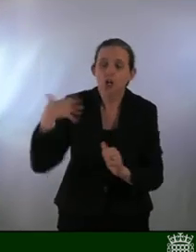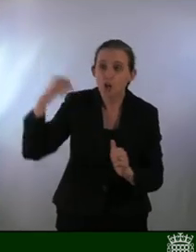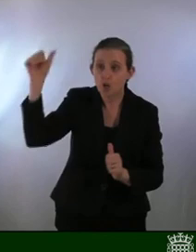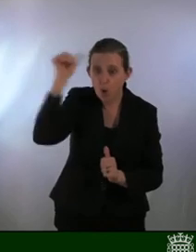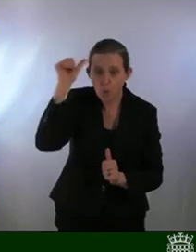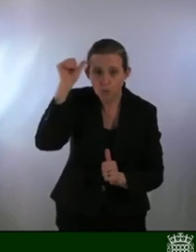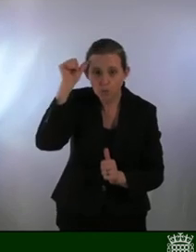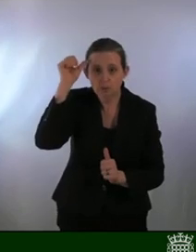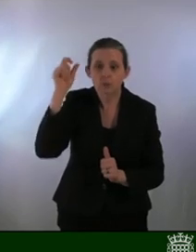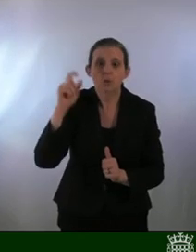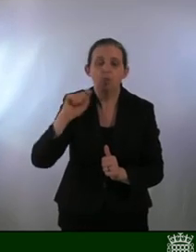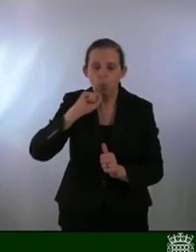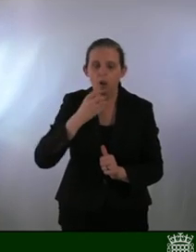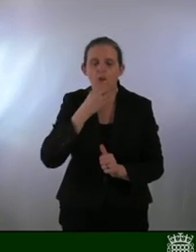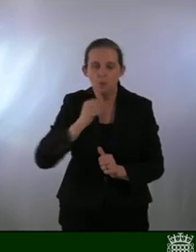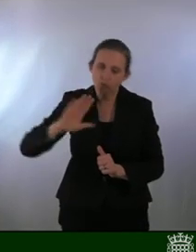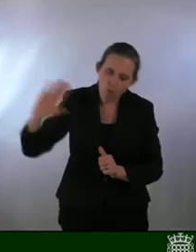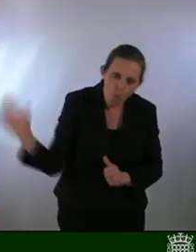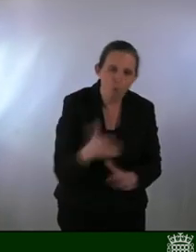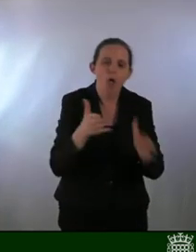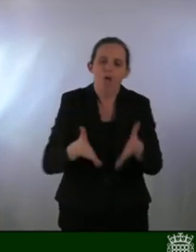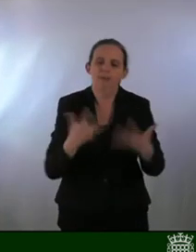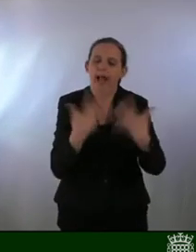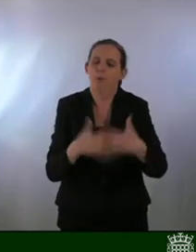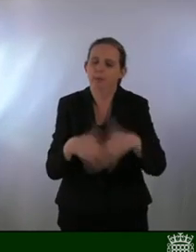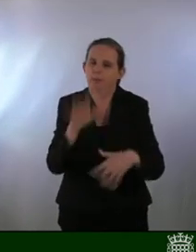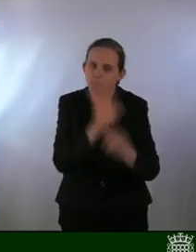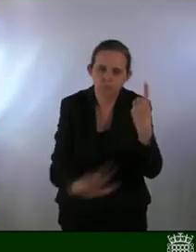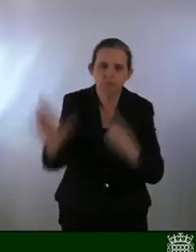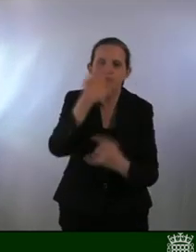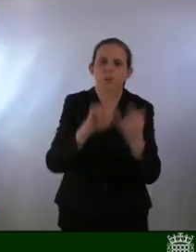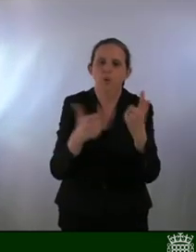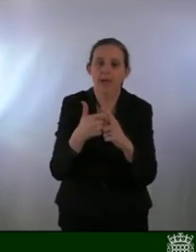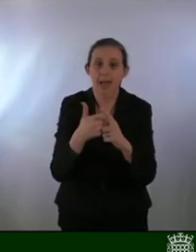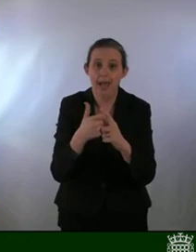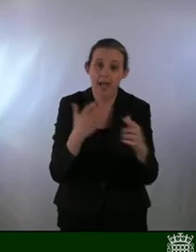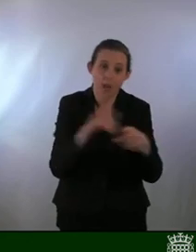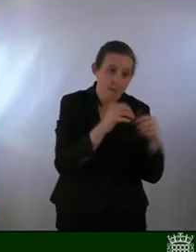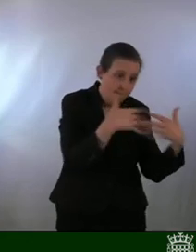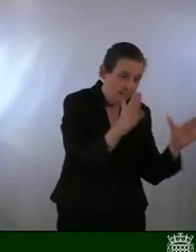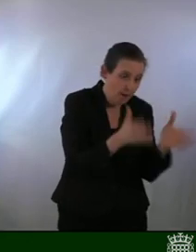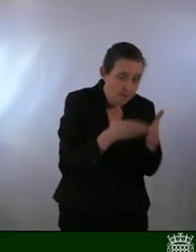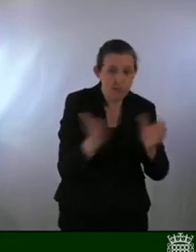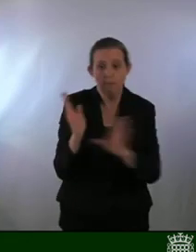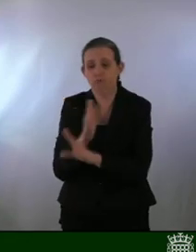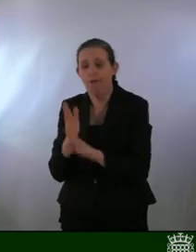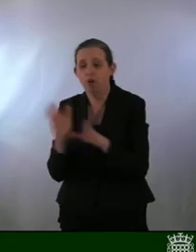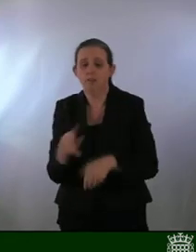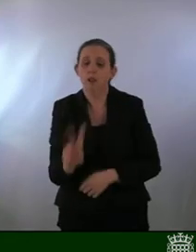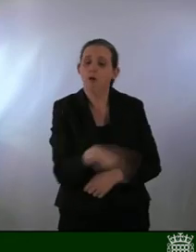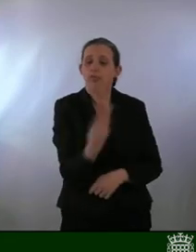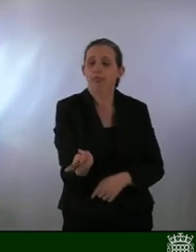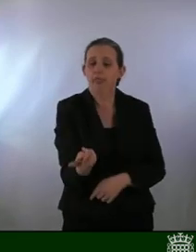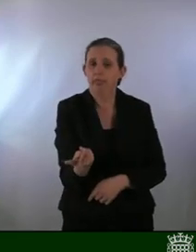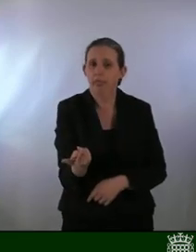that we can use all hospital capabilities in this country, public or private, and bring that to the task. We're expanding